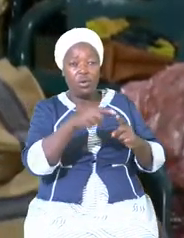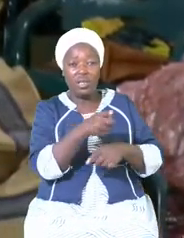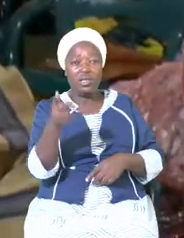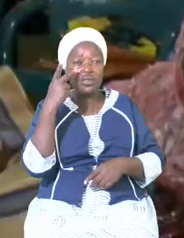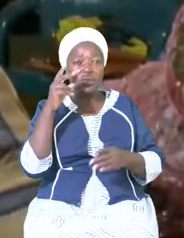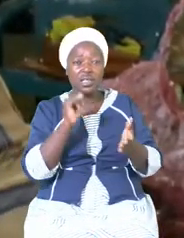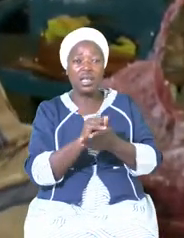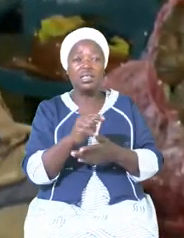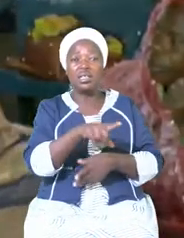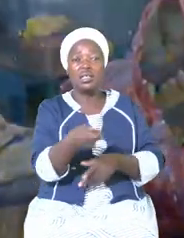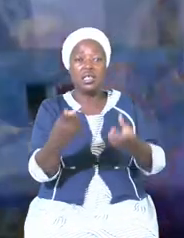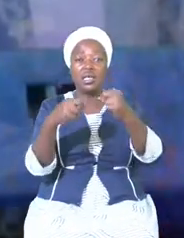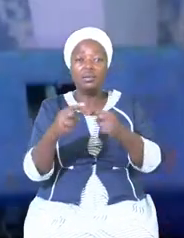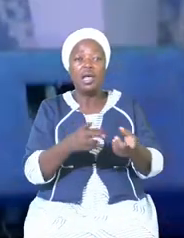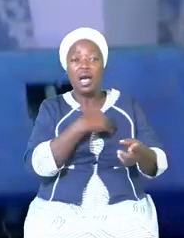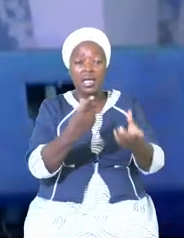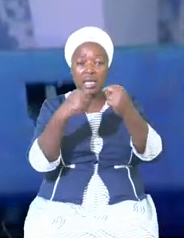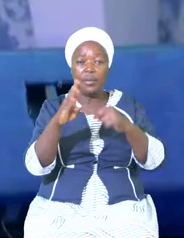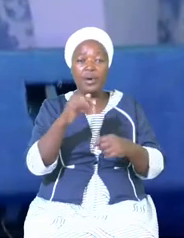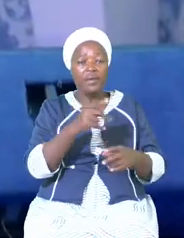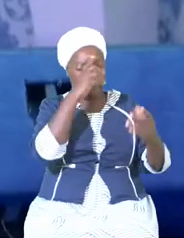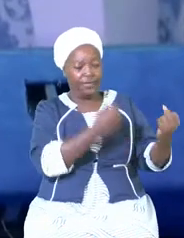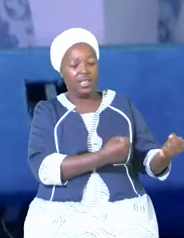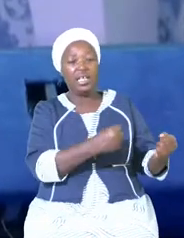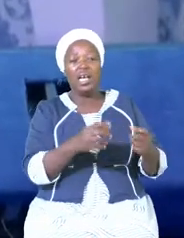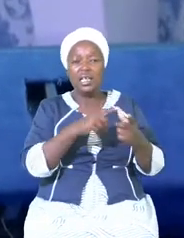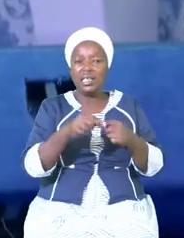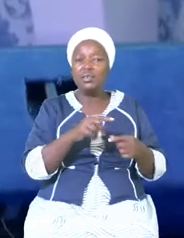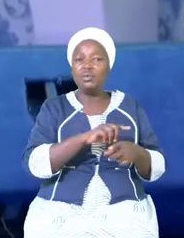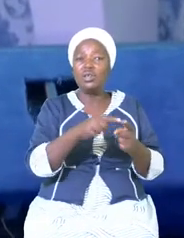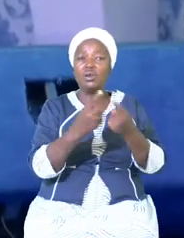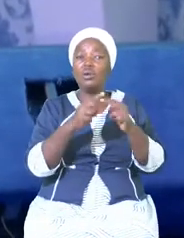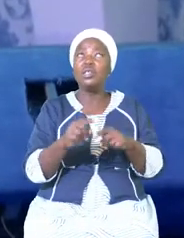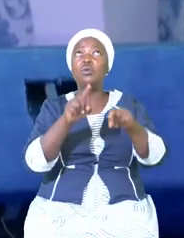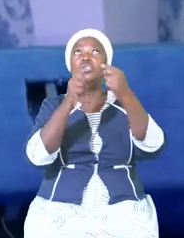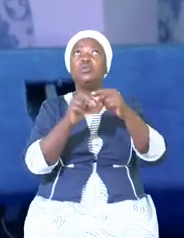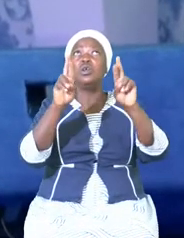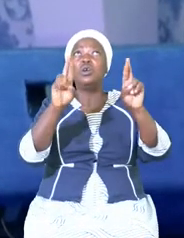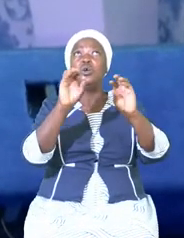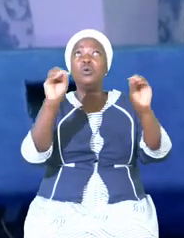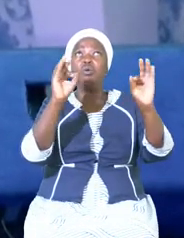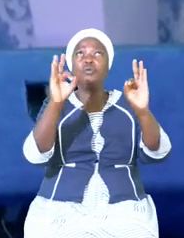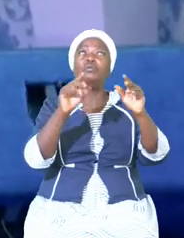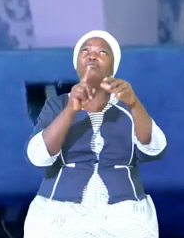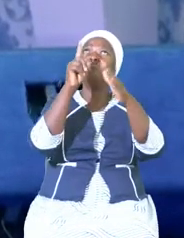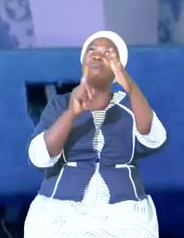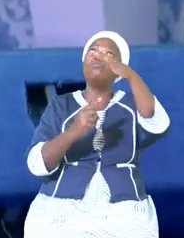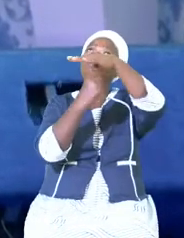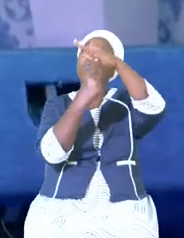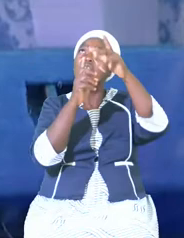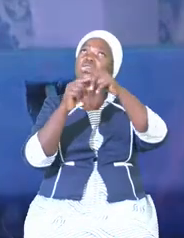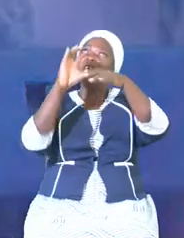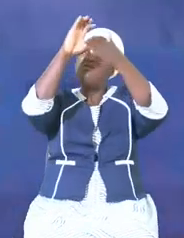by faith. When he saw, they went to the rooftop and removed the tile and brought the man in front